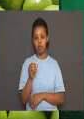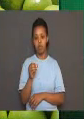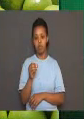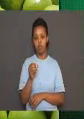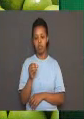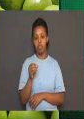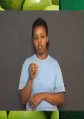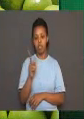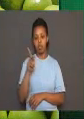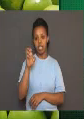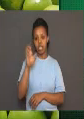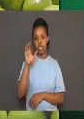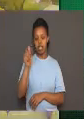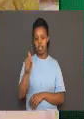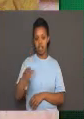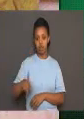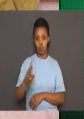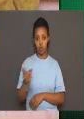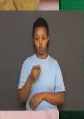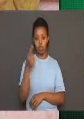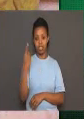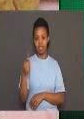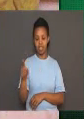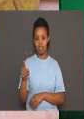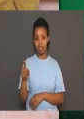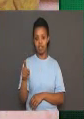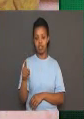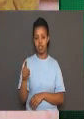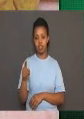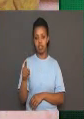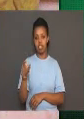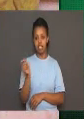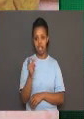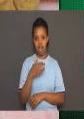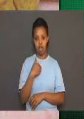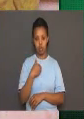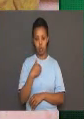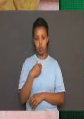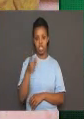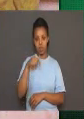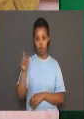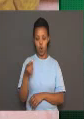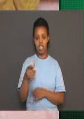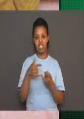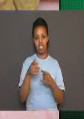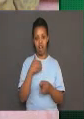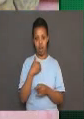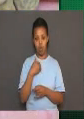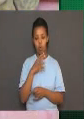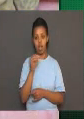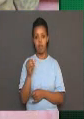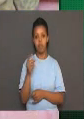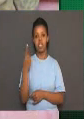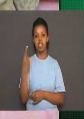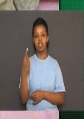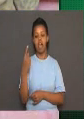round green seeds, 3 plants with wrinkled yellow seeds, and